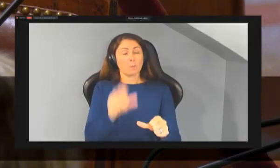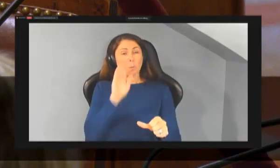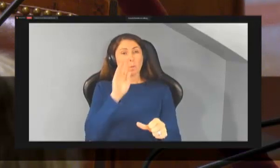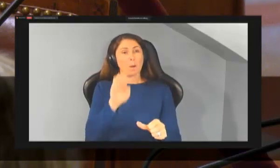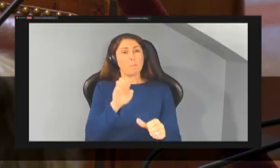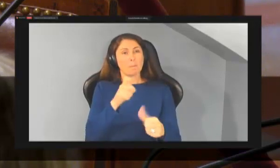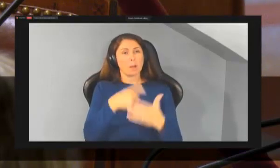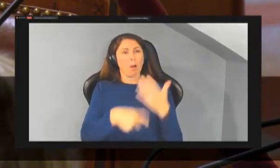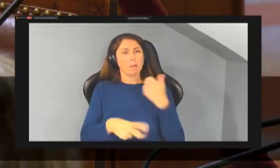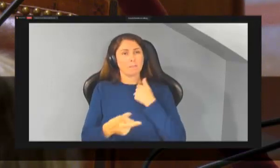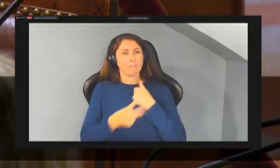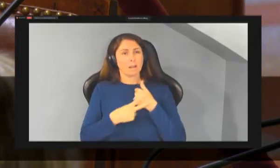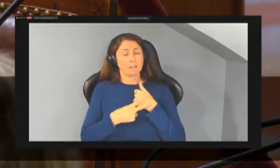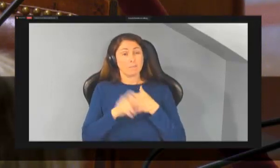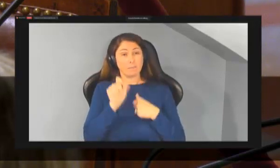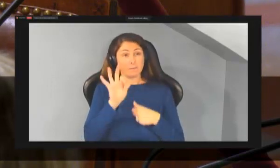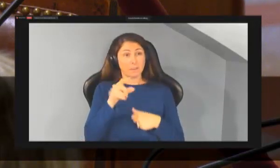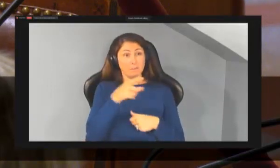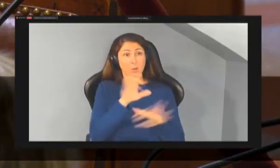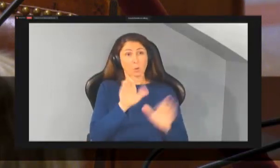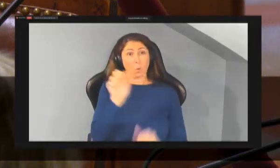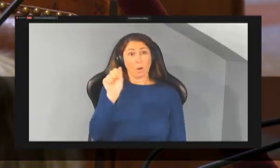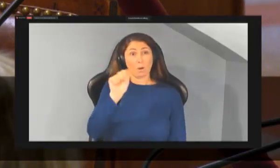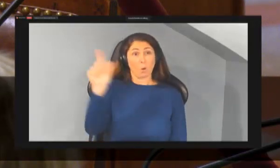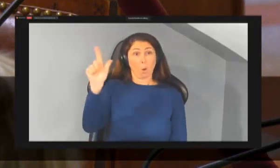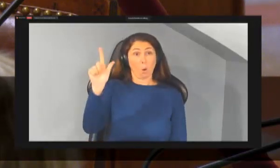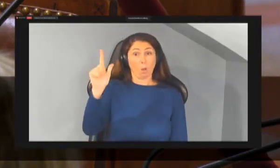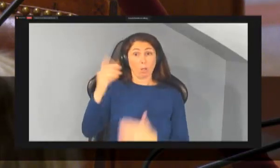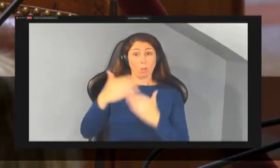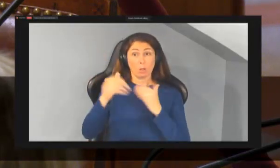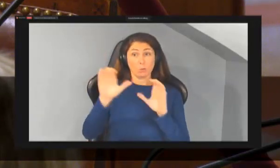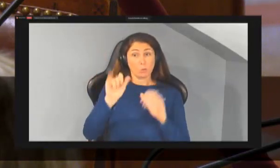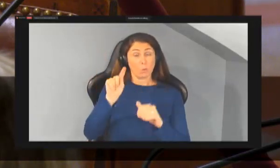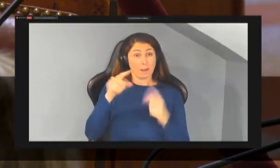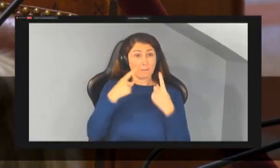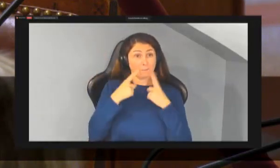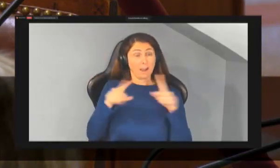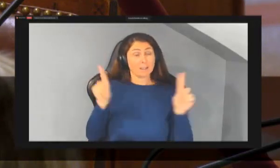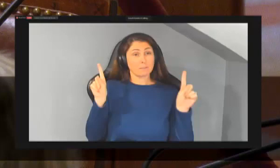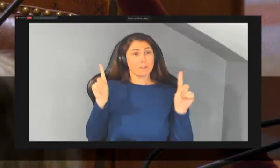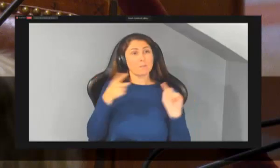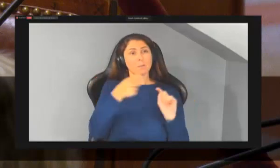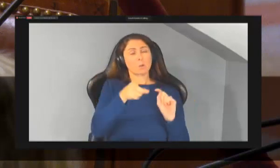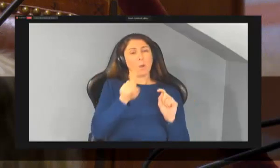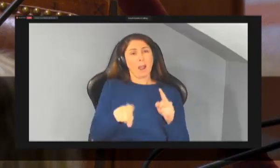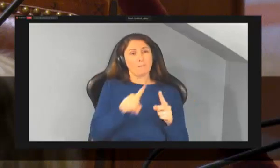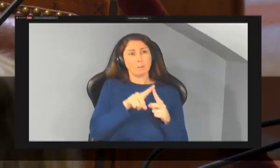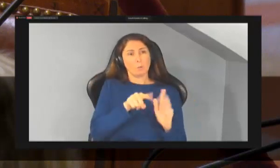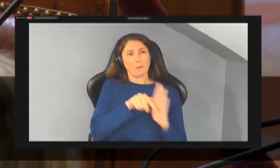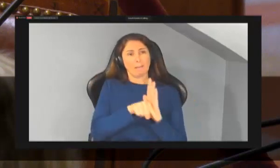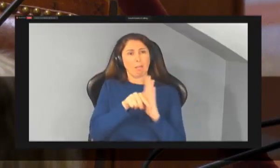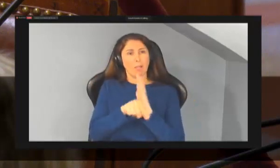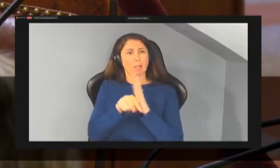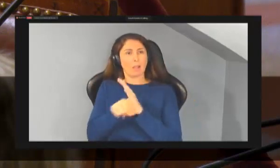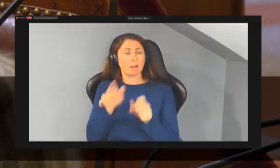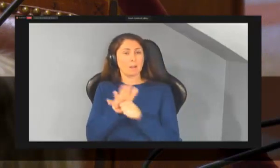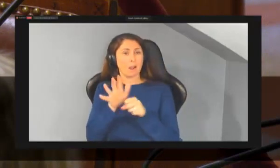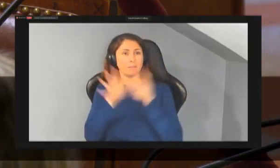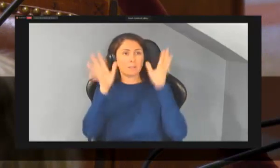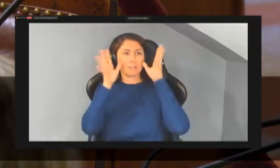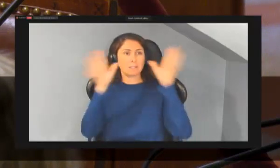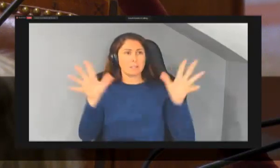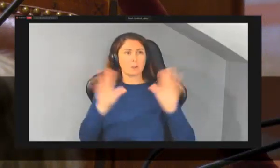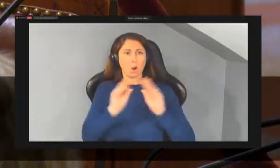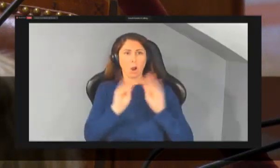If you're doing a call and you're doing it effectively, you frankly have to kill enough deer. And obviously that's not our